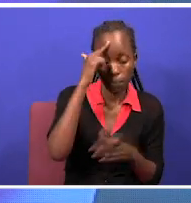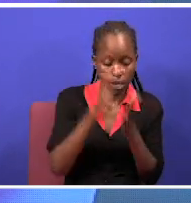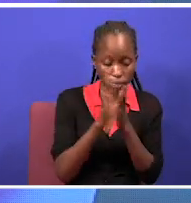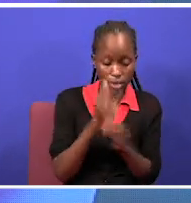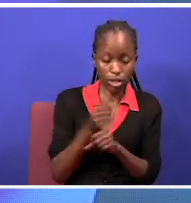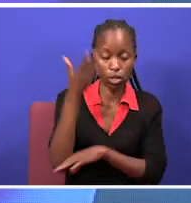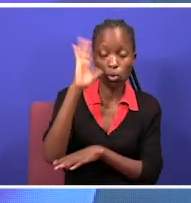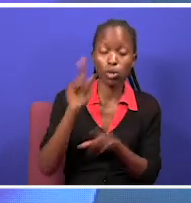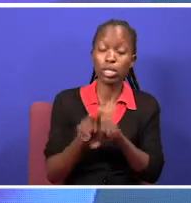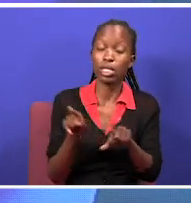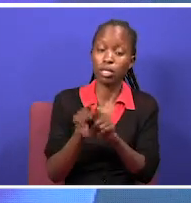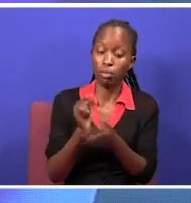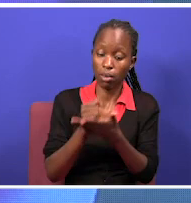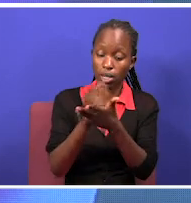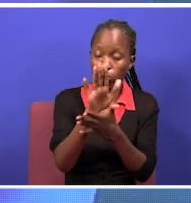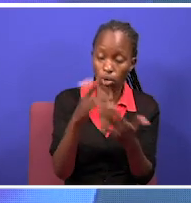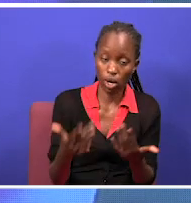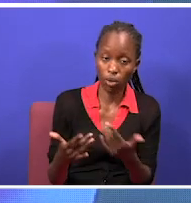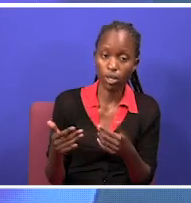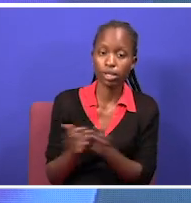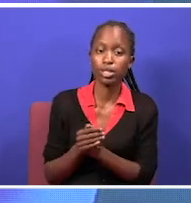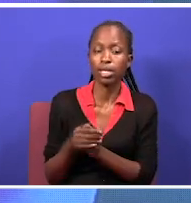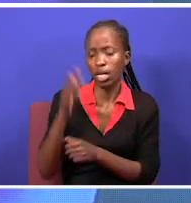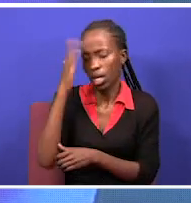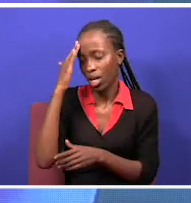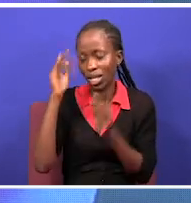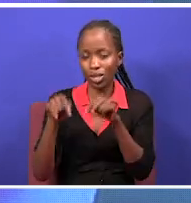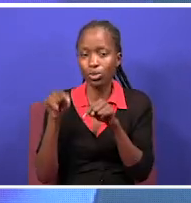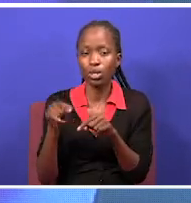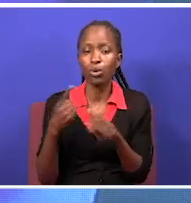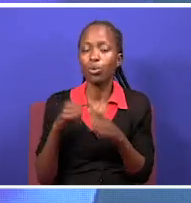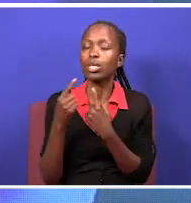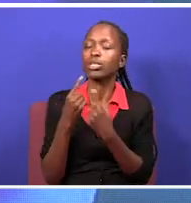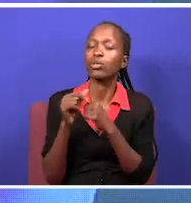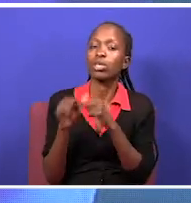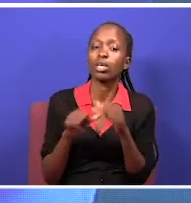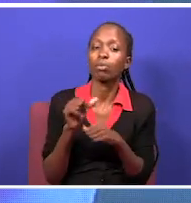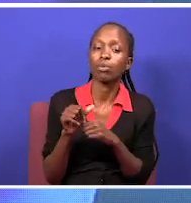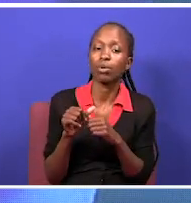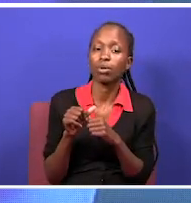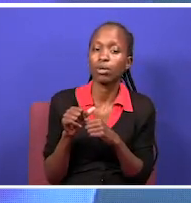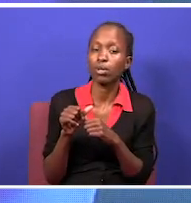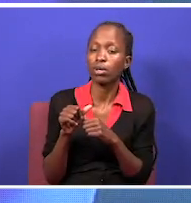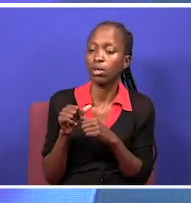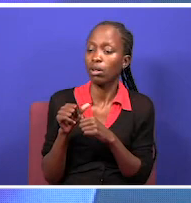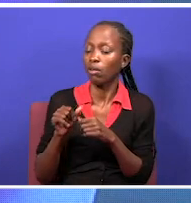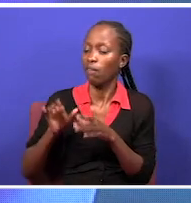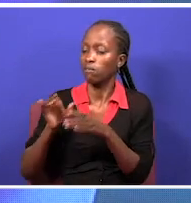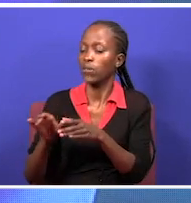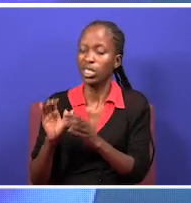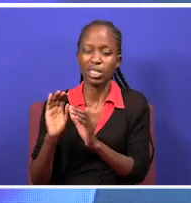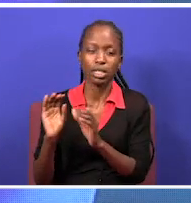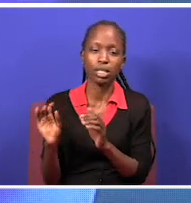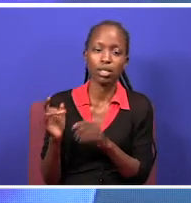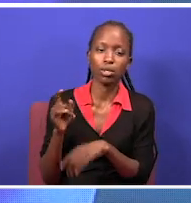God has made in your life. I know today we talk of don't force it down their throat. You have